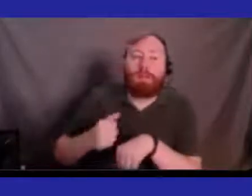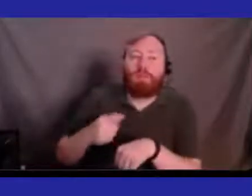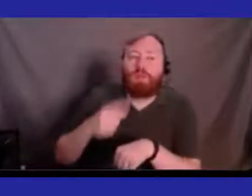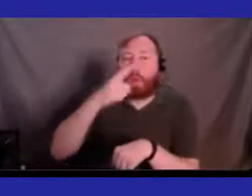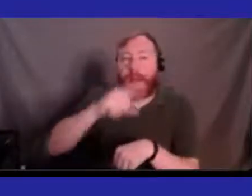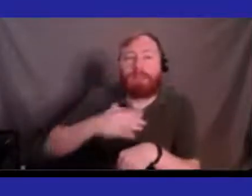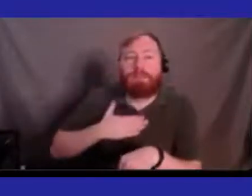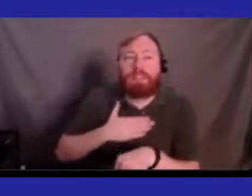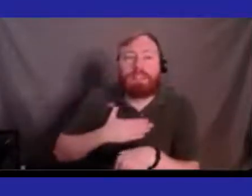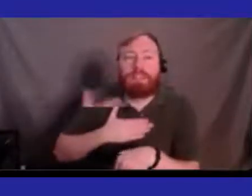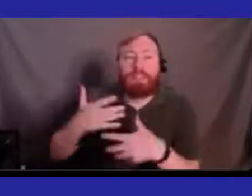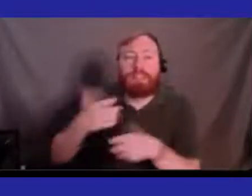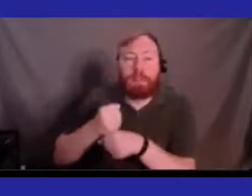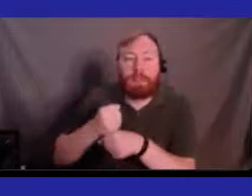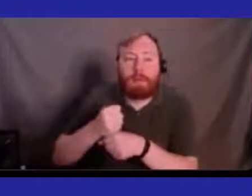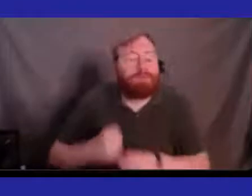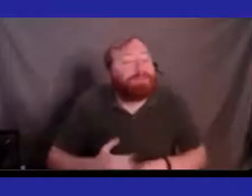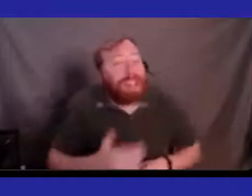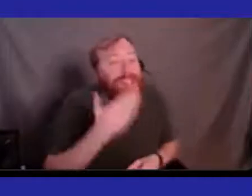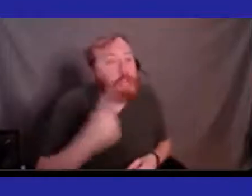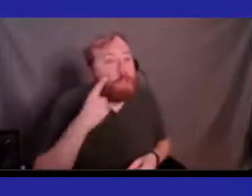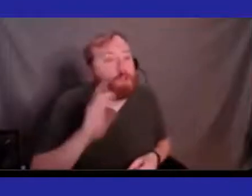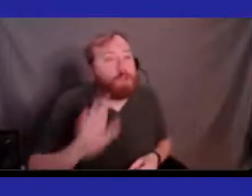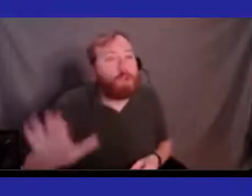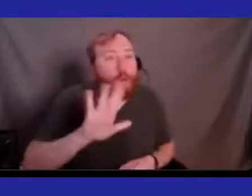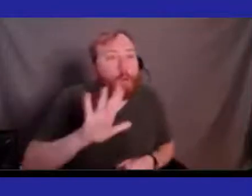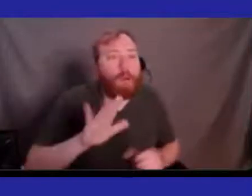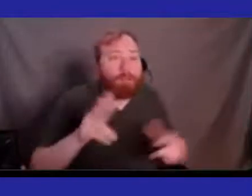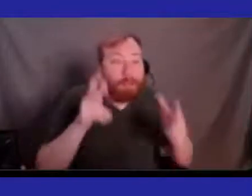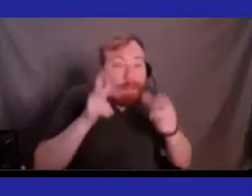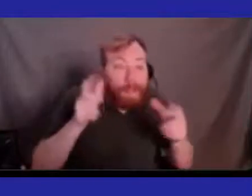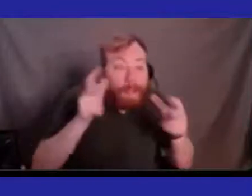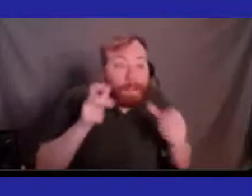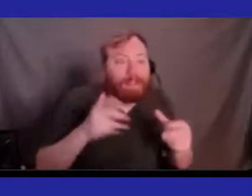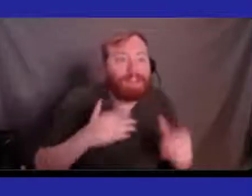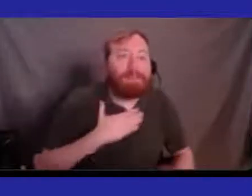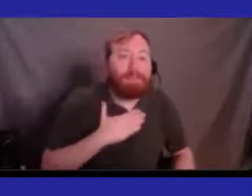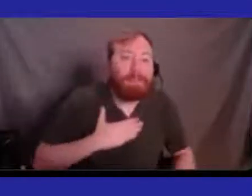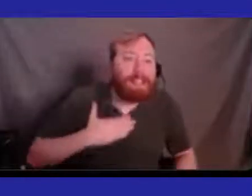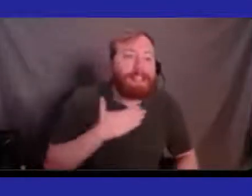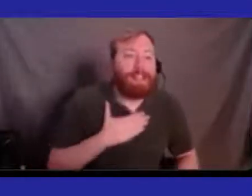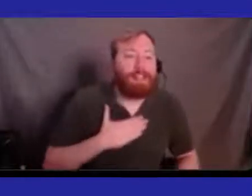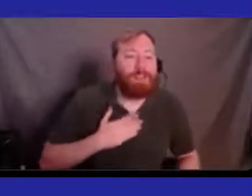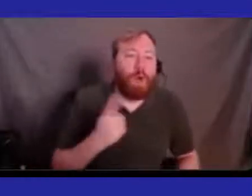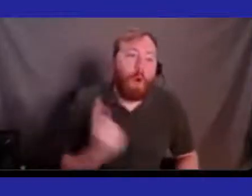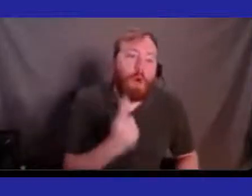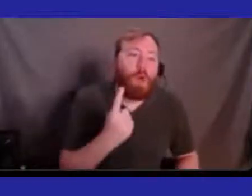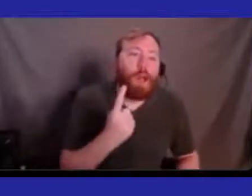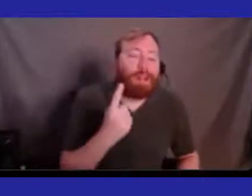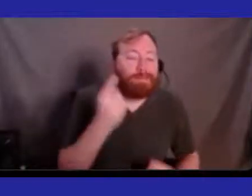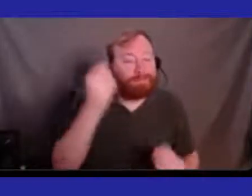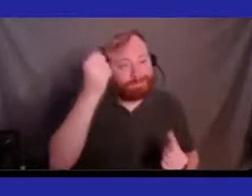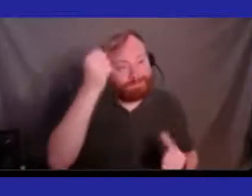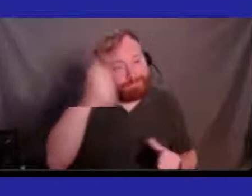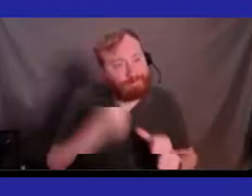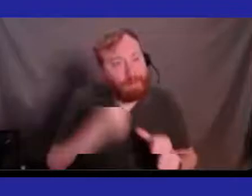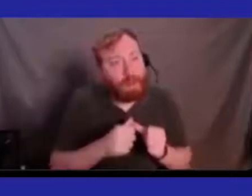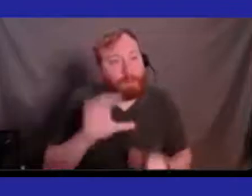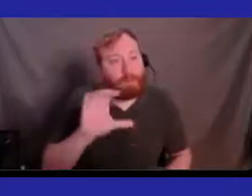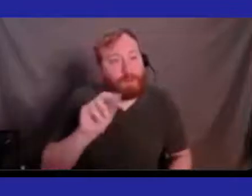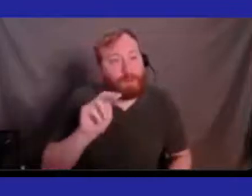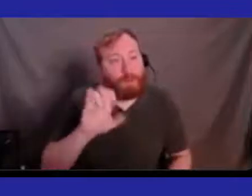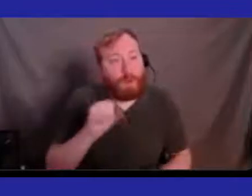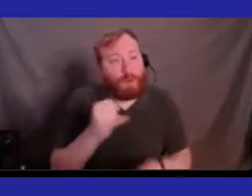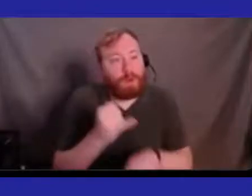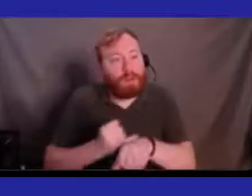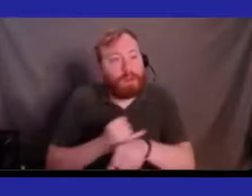to thank everyone for their attention, and please always keep Coney in your mind. Thank you so much for